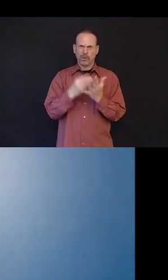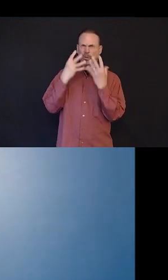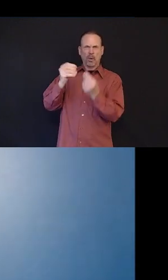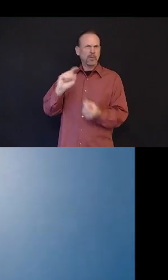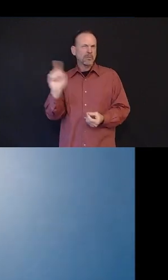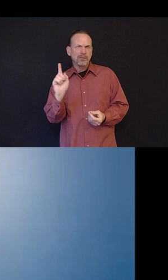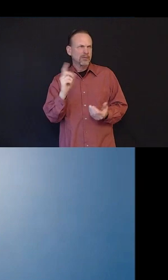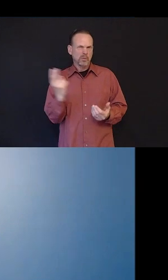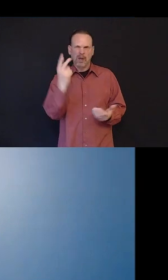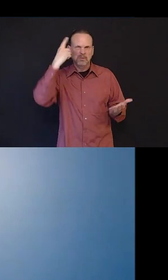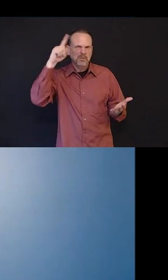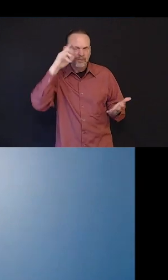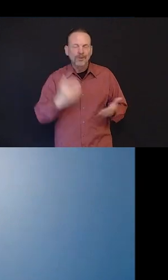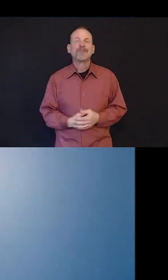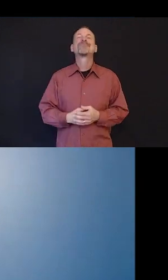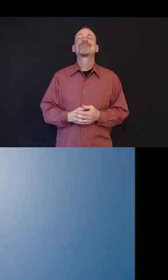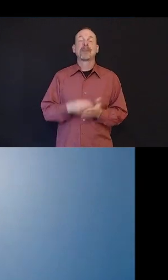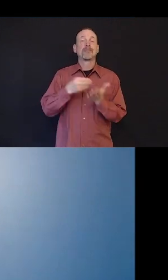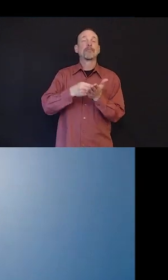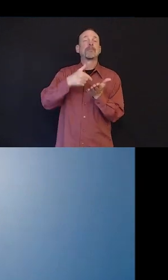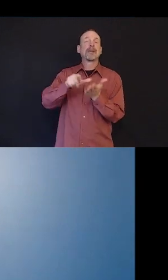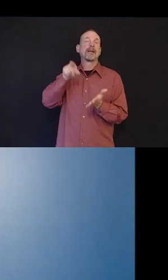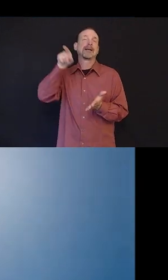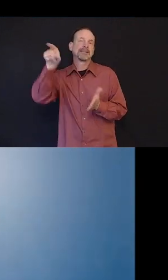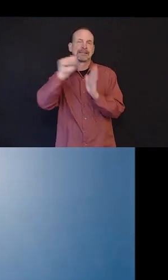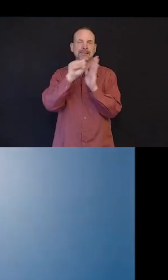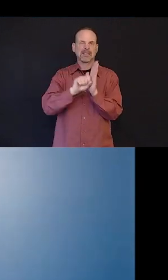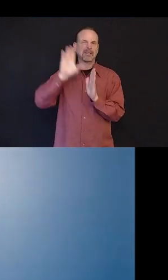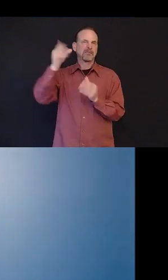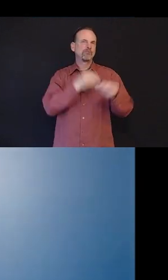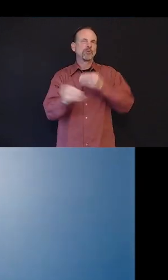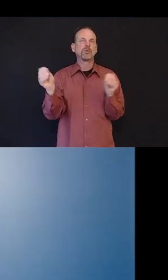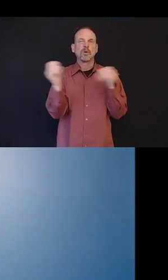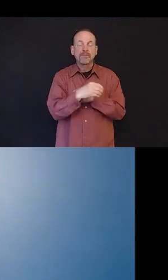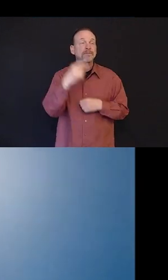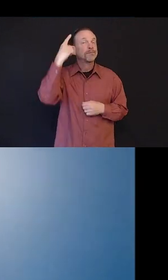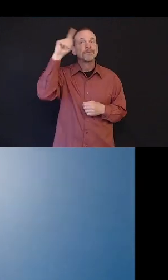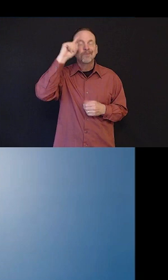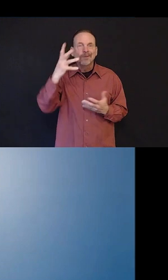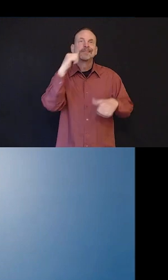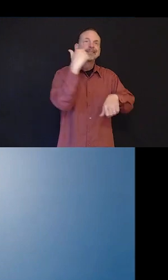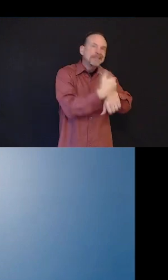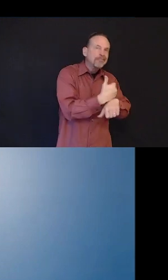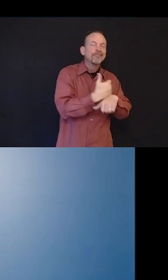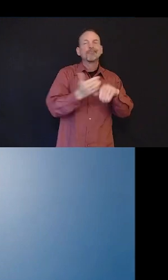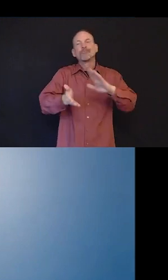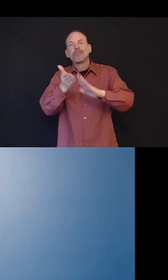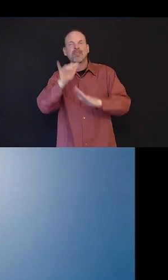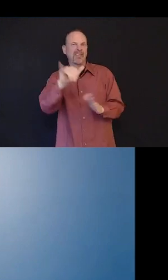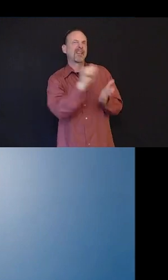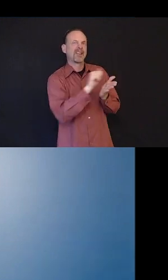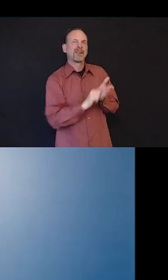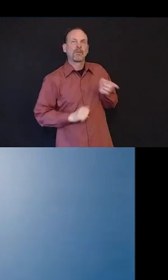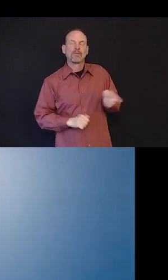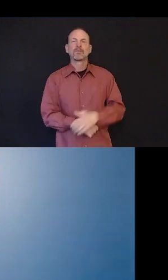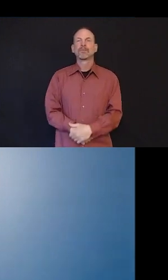account, who does that go to and what is it used for? It goes to the state treasurers, and it's used for the administration of